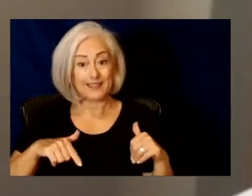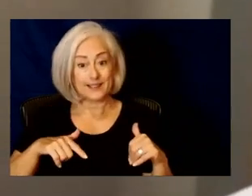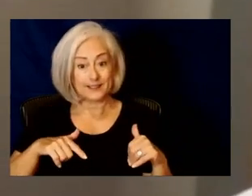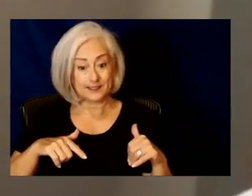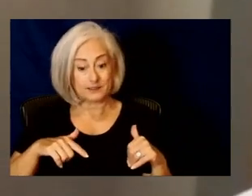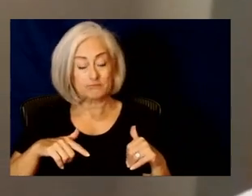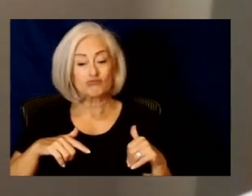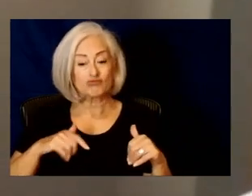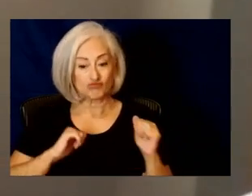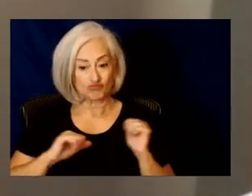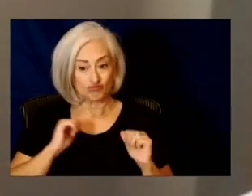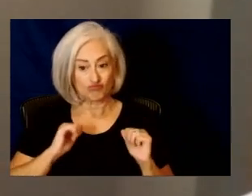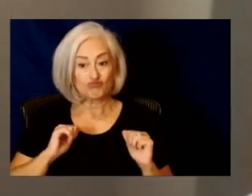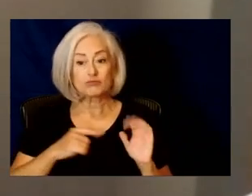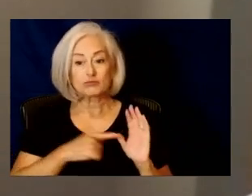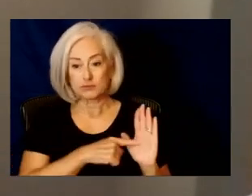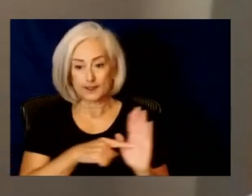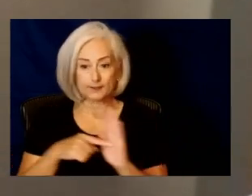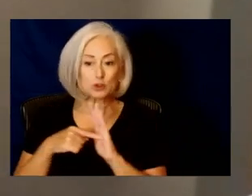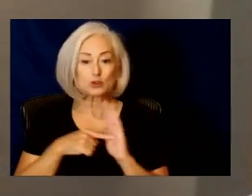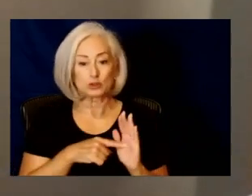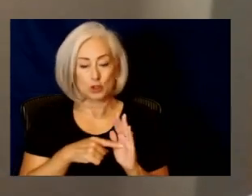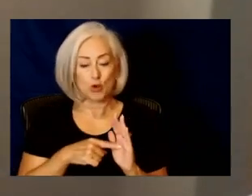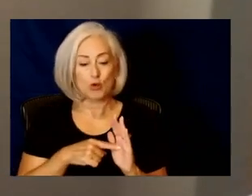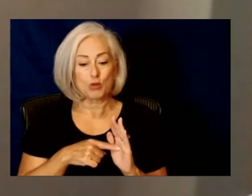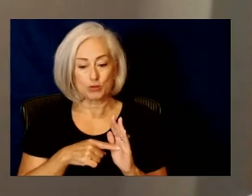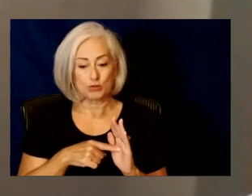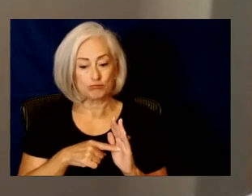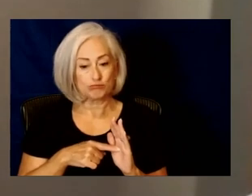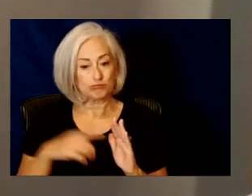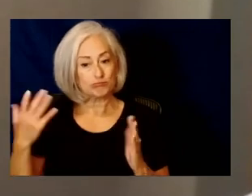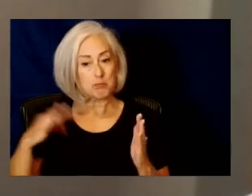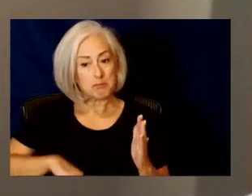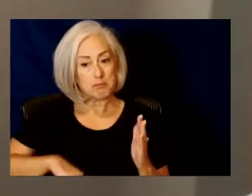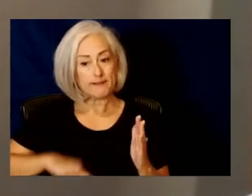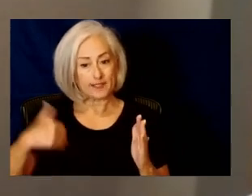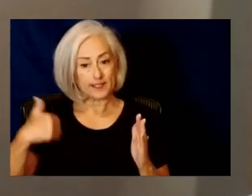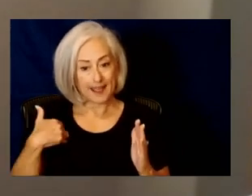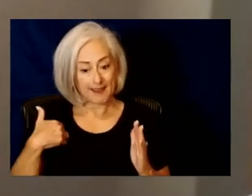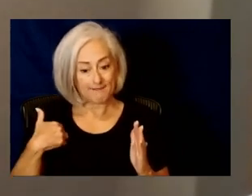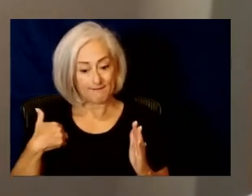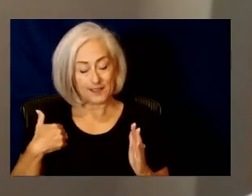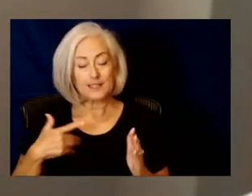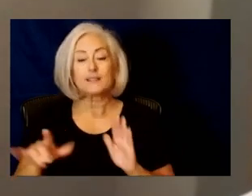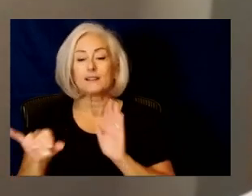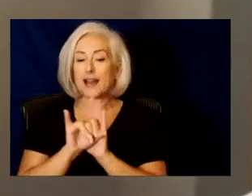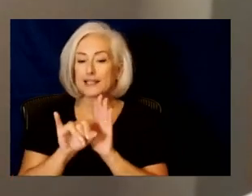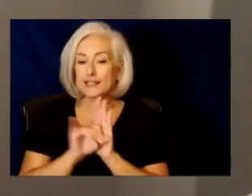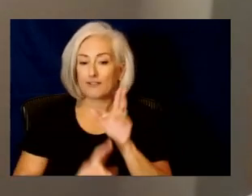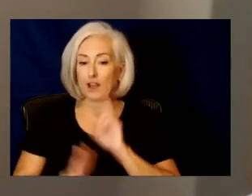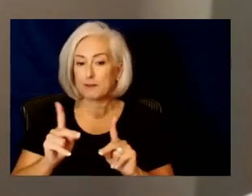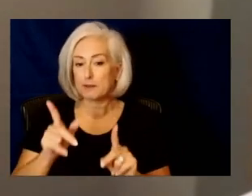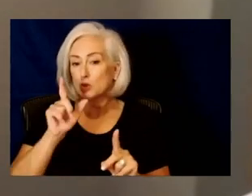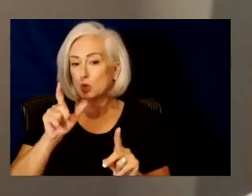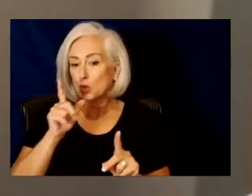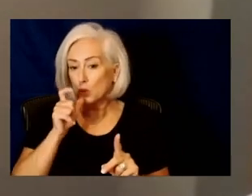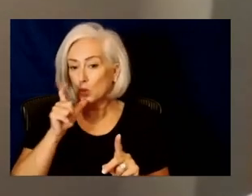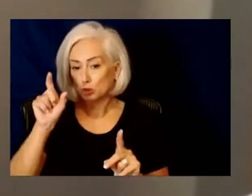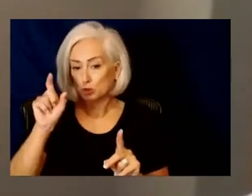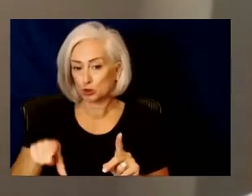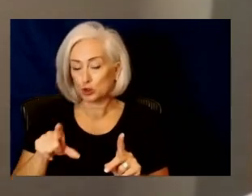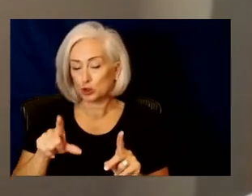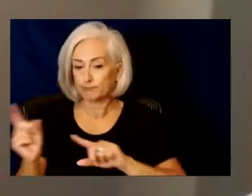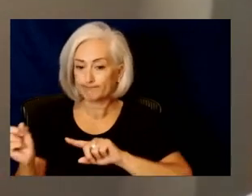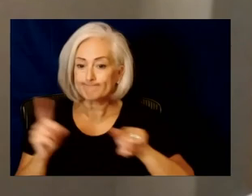that, helped people identify those that qualify for lung cancer screening, and how with this